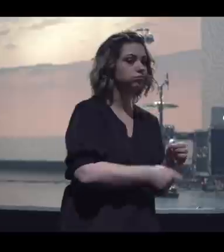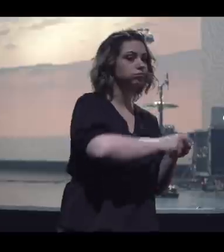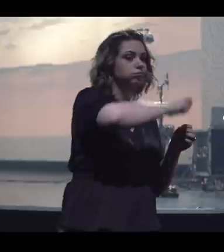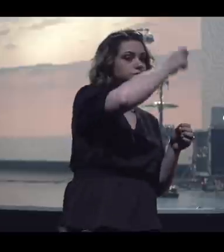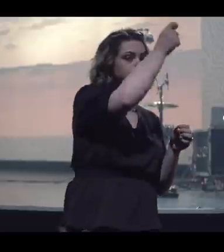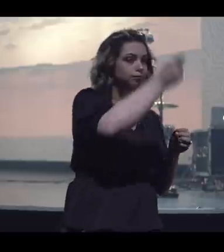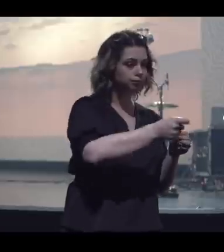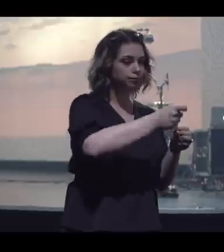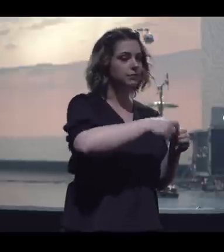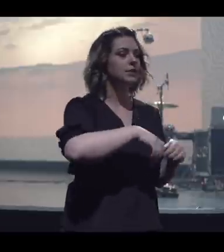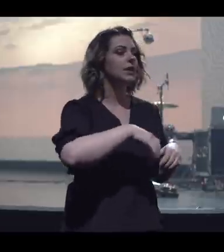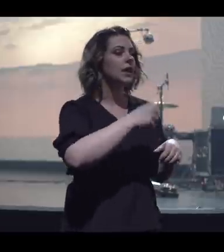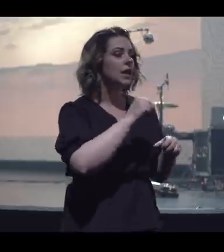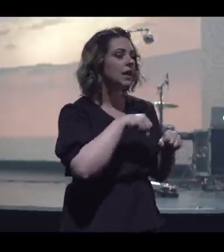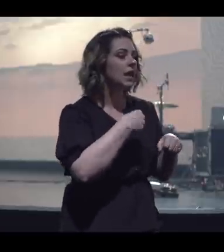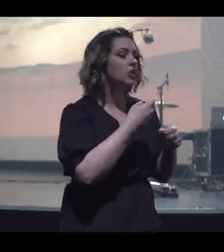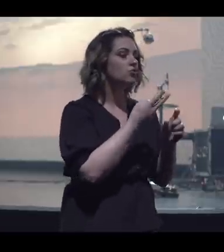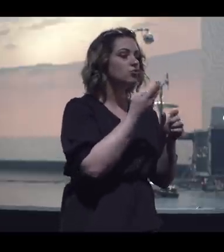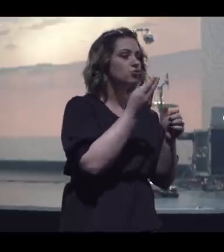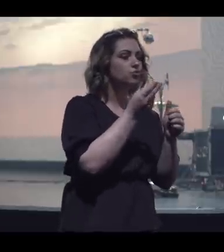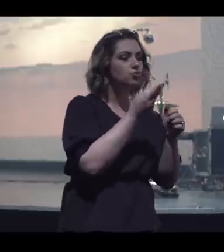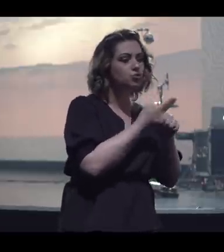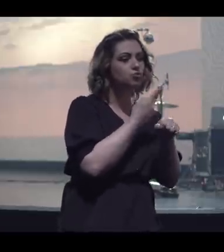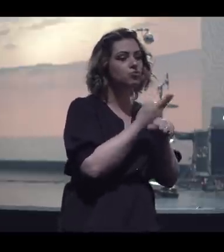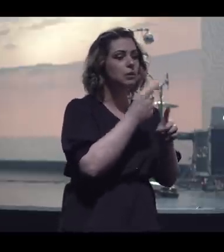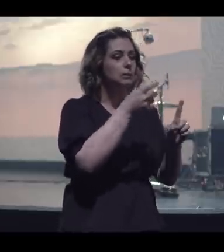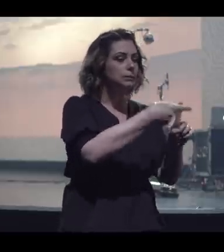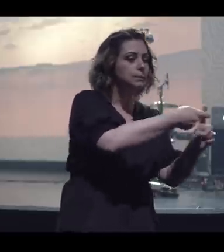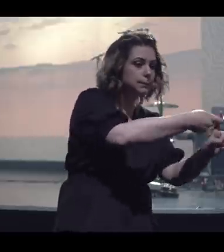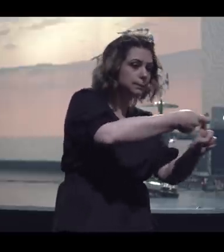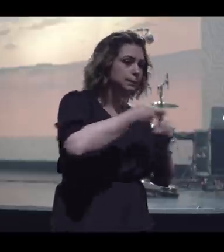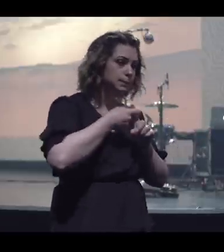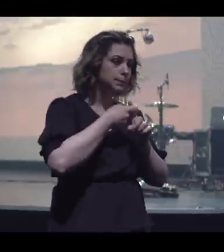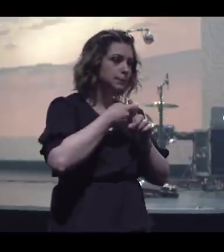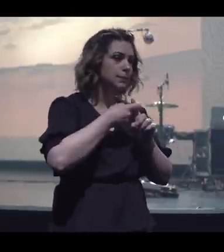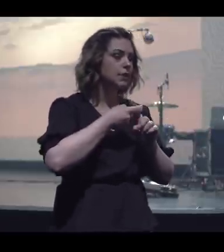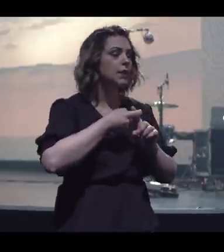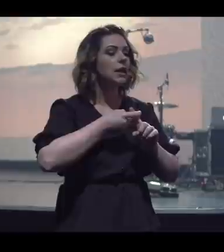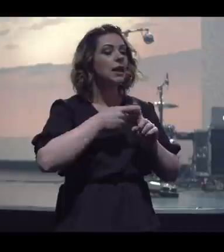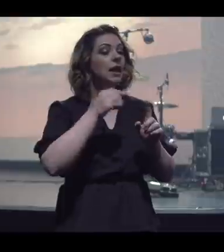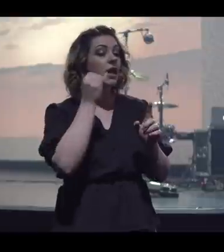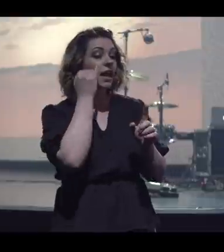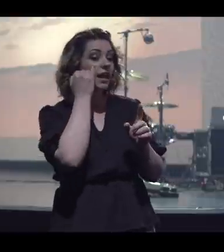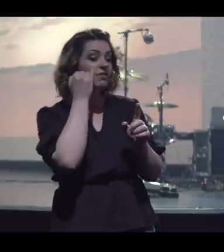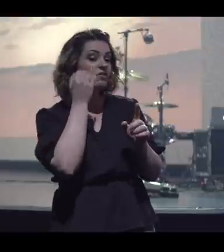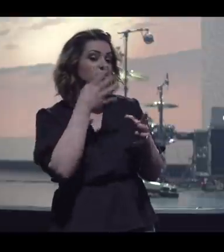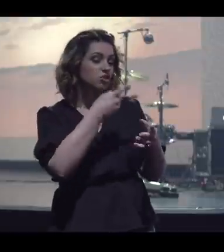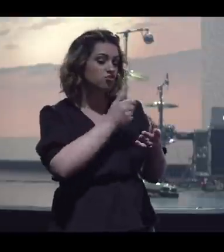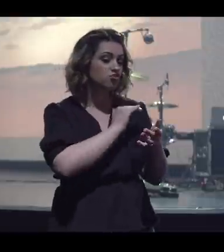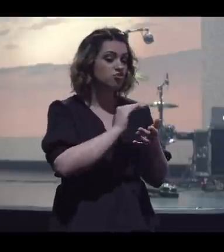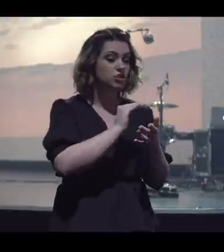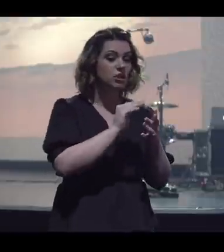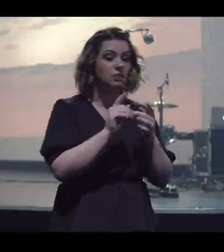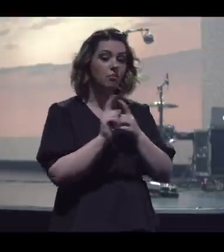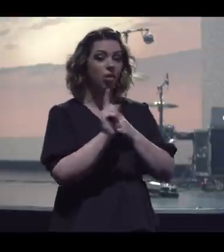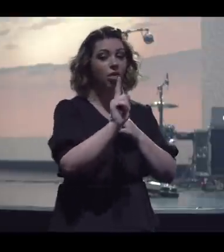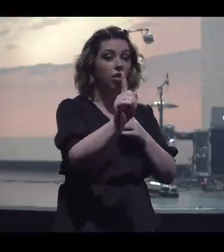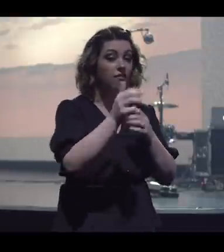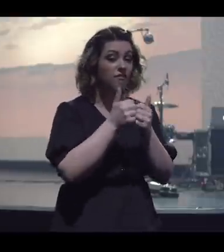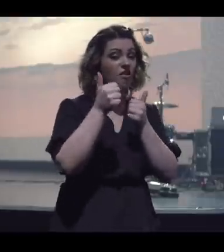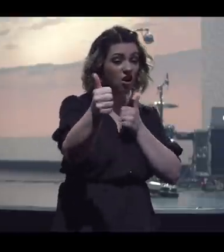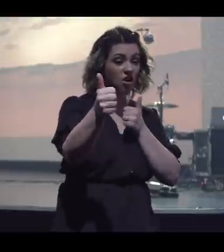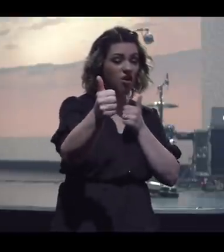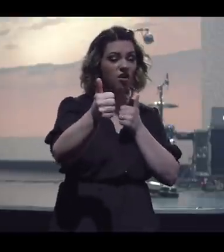it around the shoulders and pull the sheep back. But if the sheep gets too far away, he uses his rod.